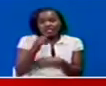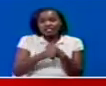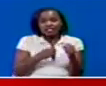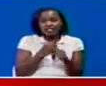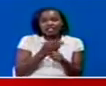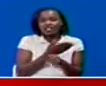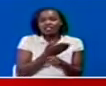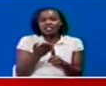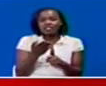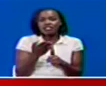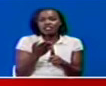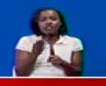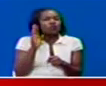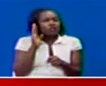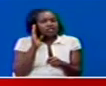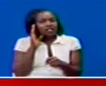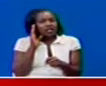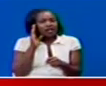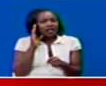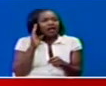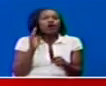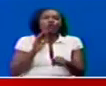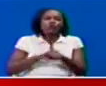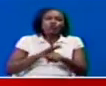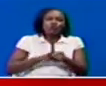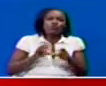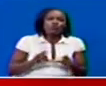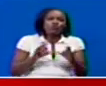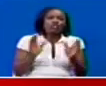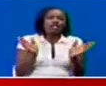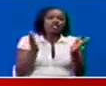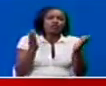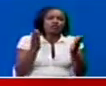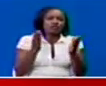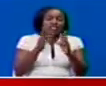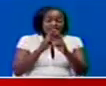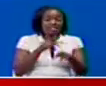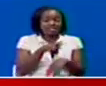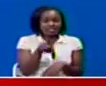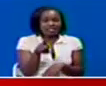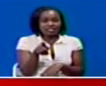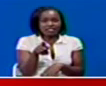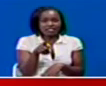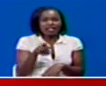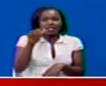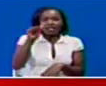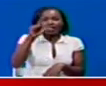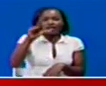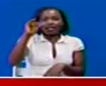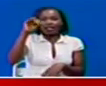a consistent growth and a consistent improvement in their performance. Alliance Girls High